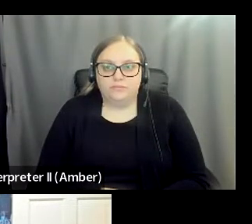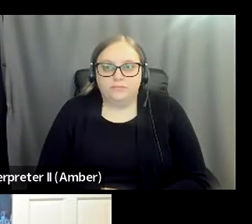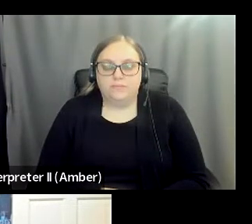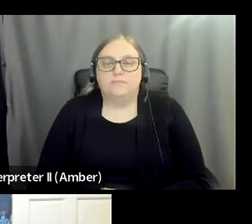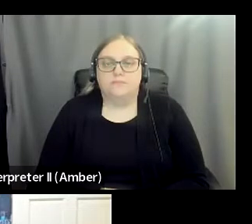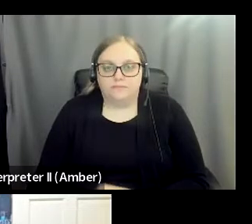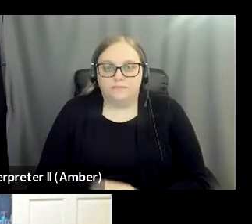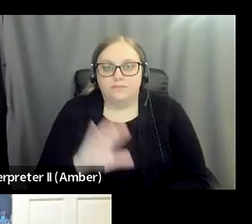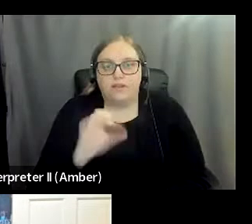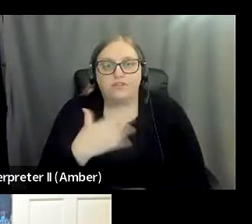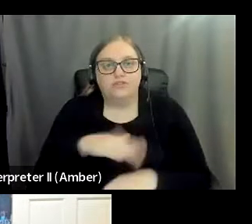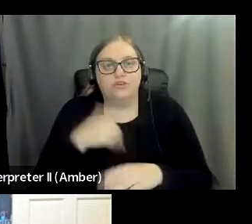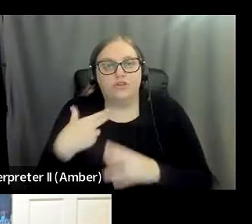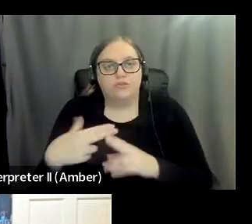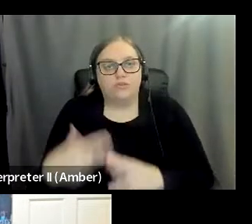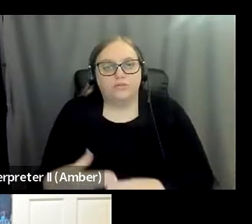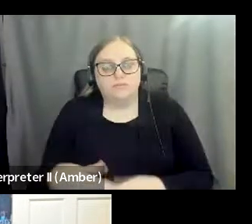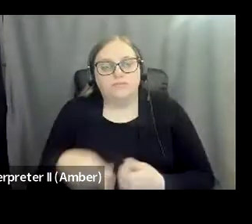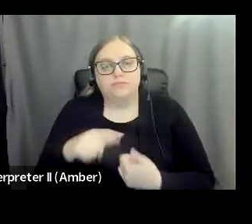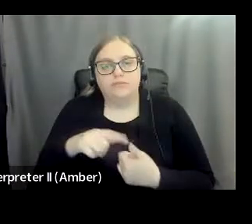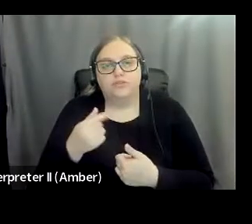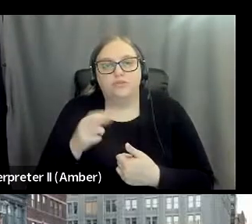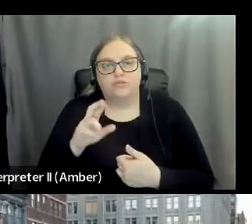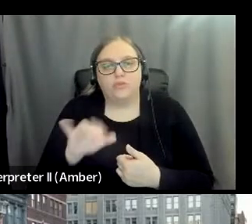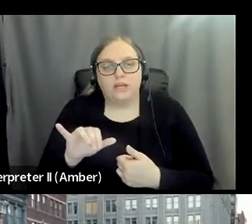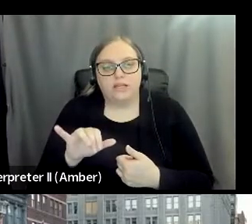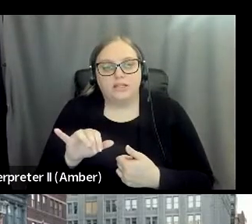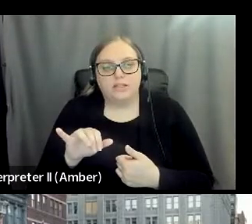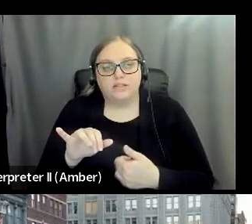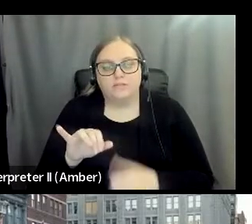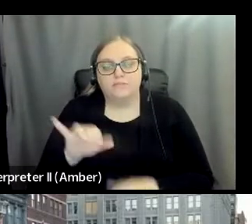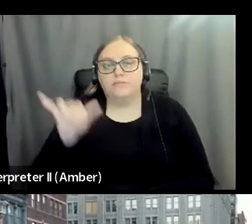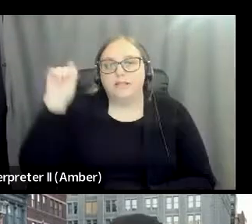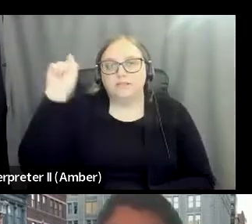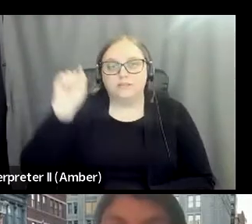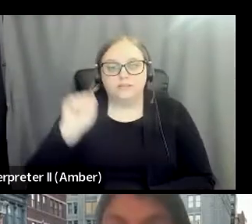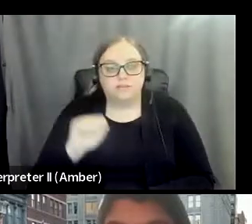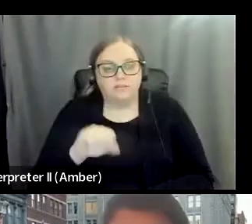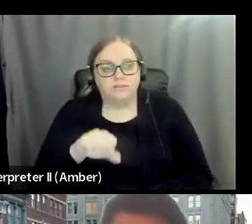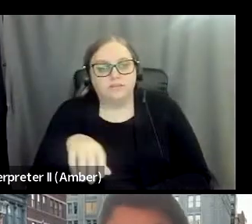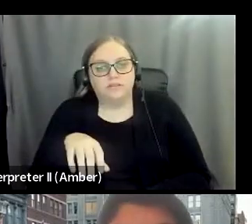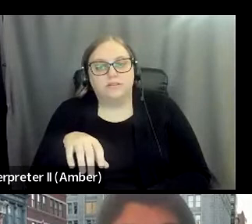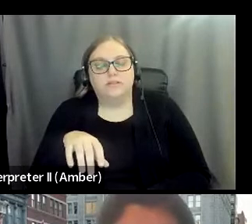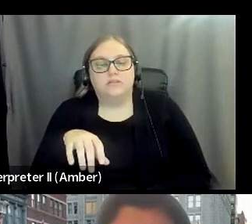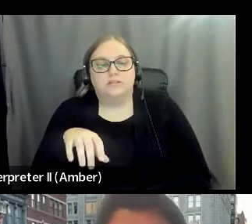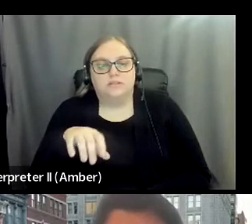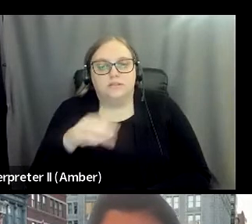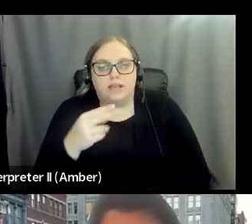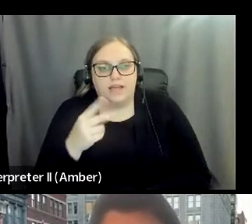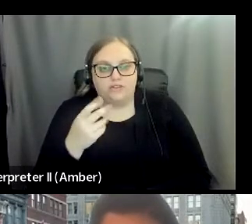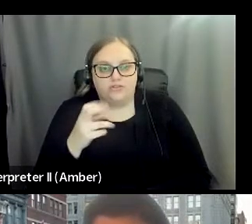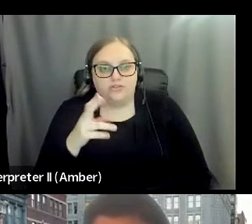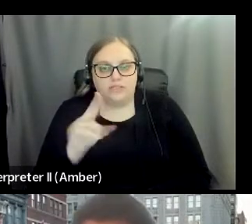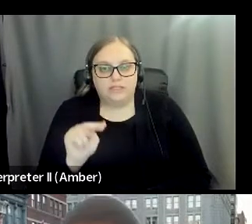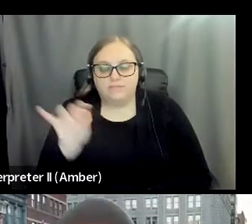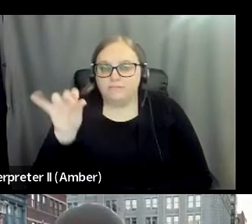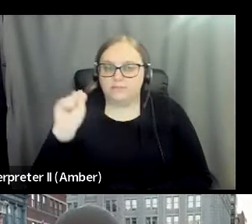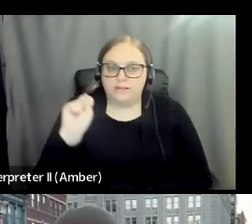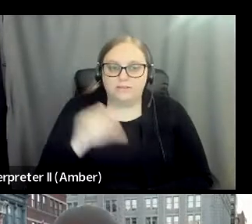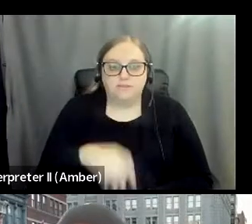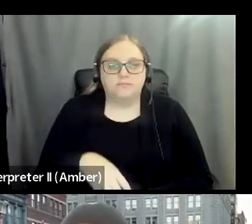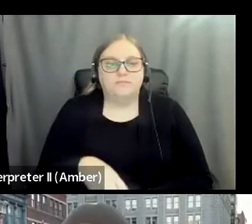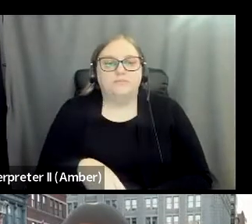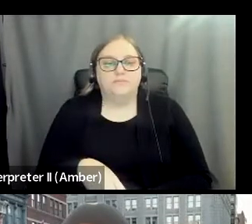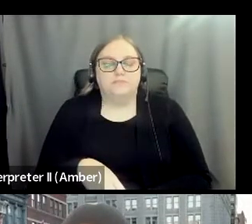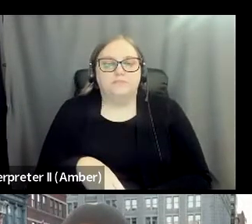Mr. Cash, would you call the roll? Councilmember Gray. Yes. Councilmember Gray votes yes. Councilmember Henderson. Yes. Councilmember